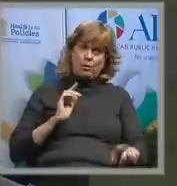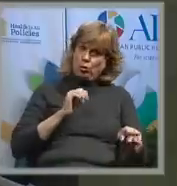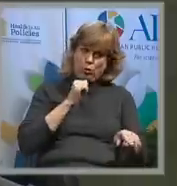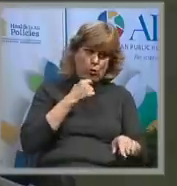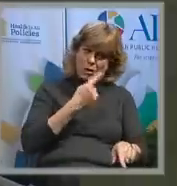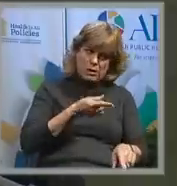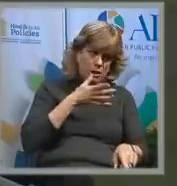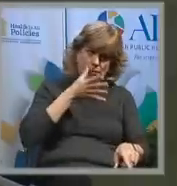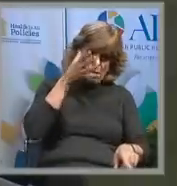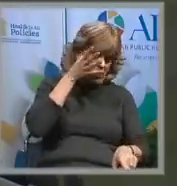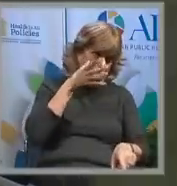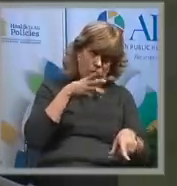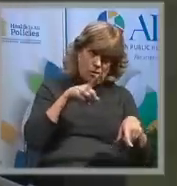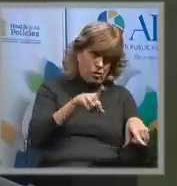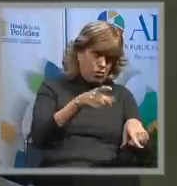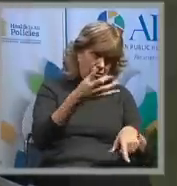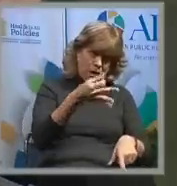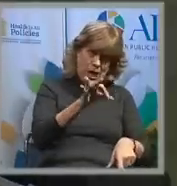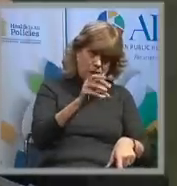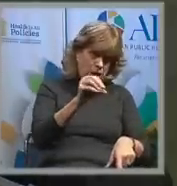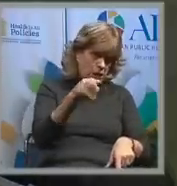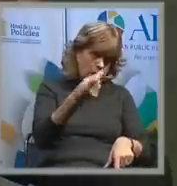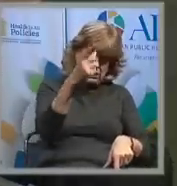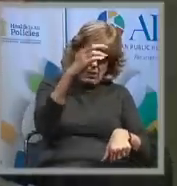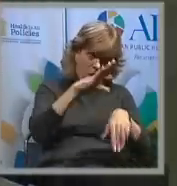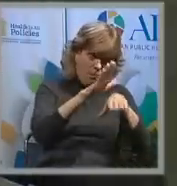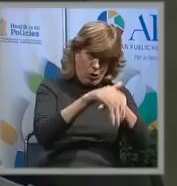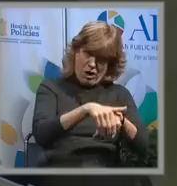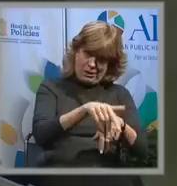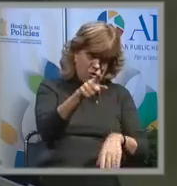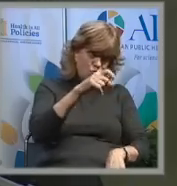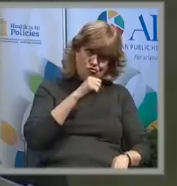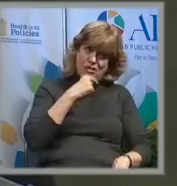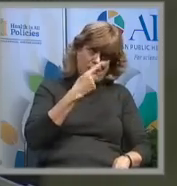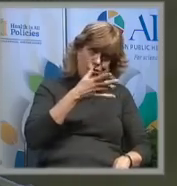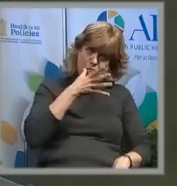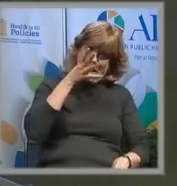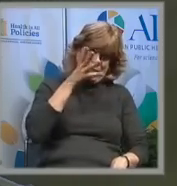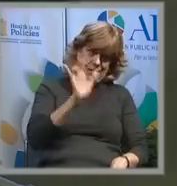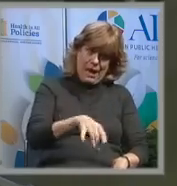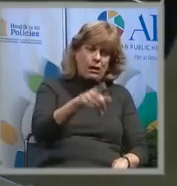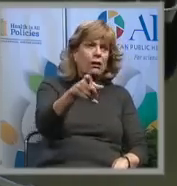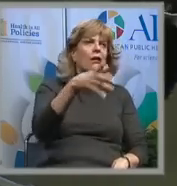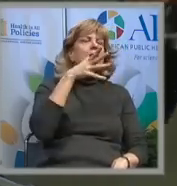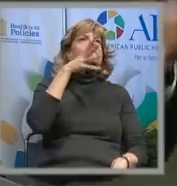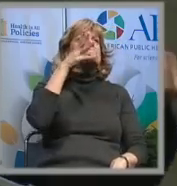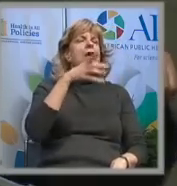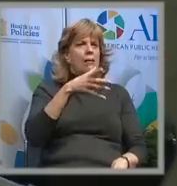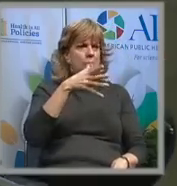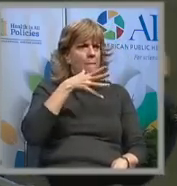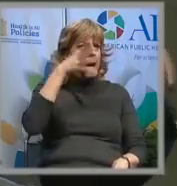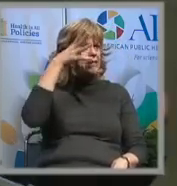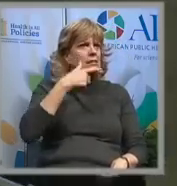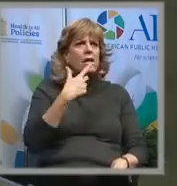tell your parents in the 60s they were hypocrites. You know that, right? You did not tell your parents. They said, boy, go to your room.